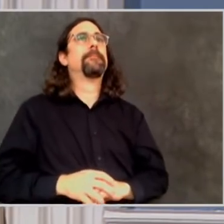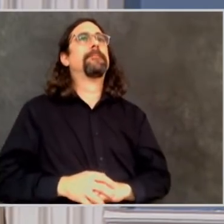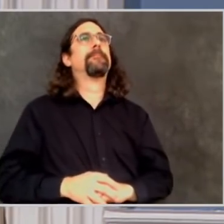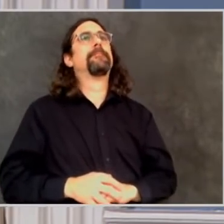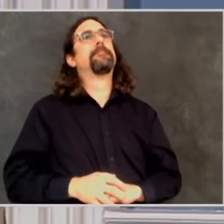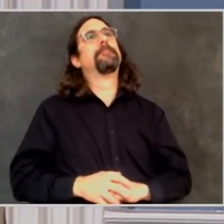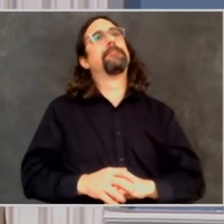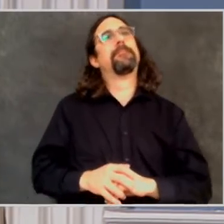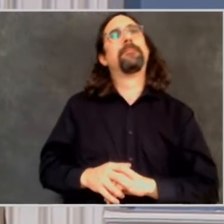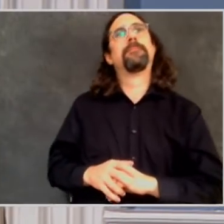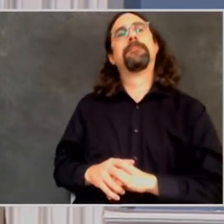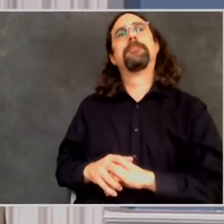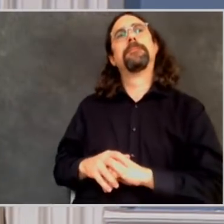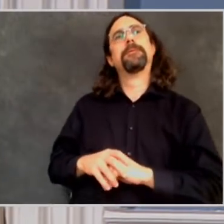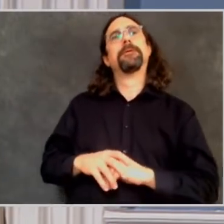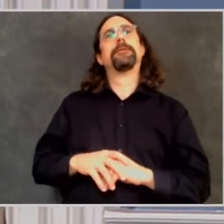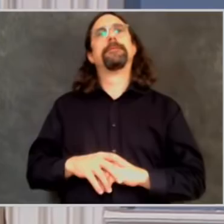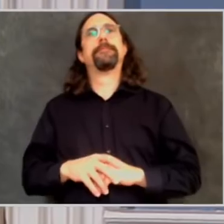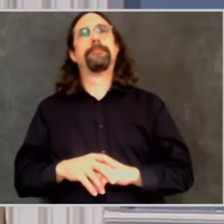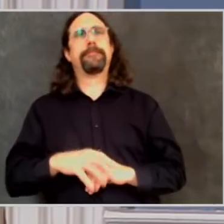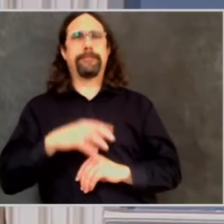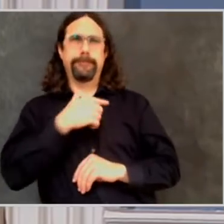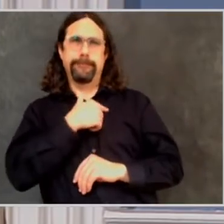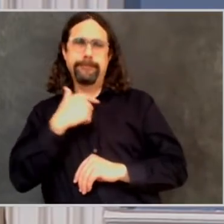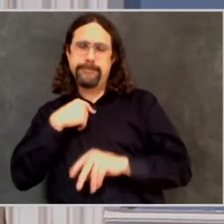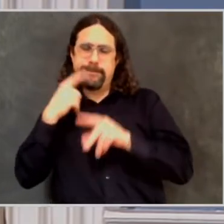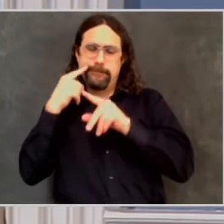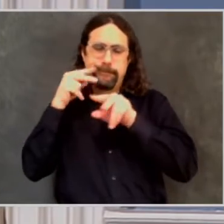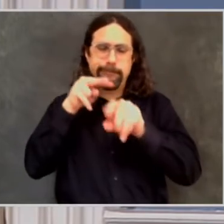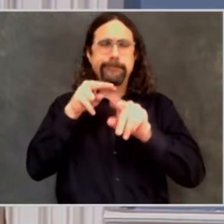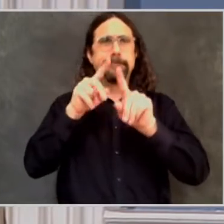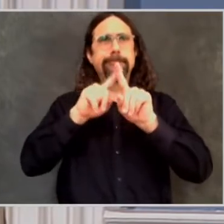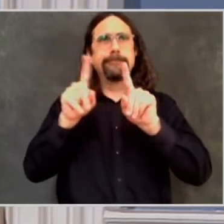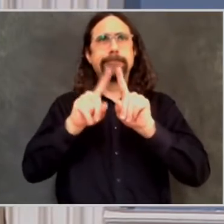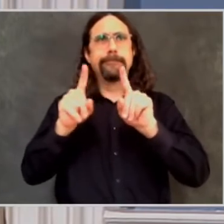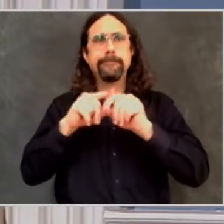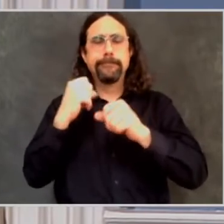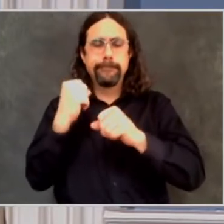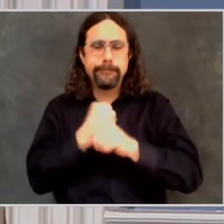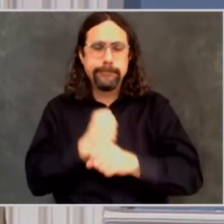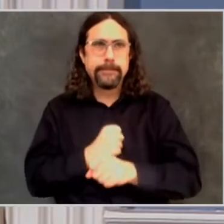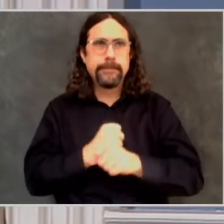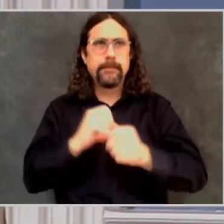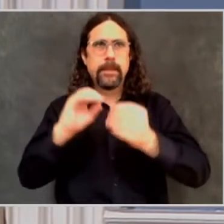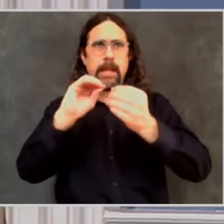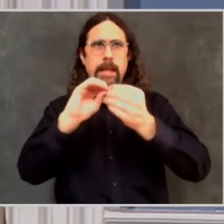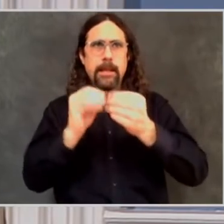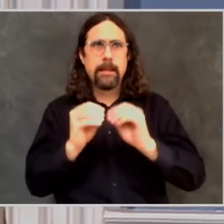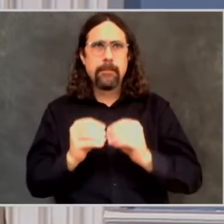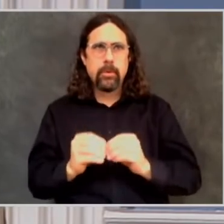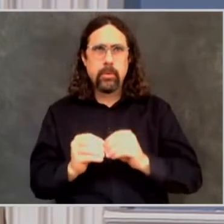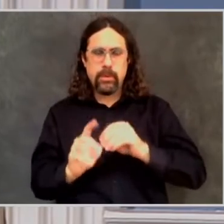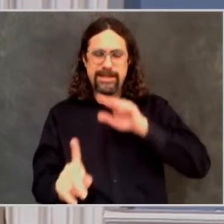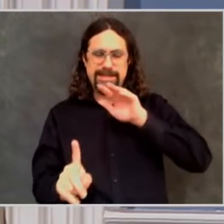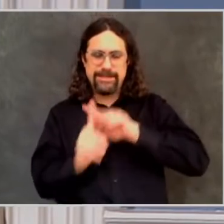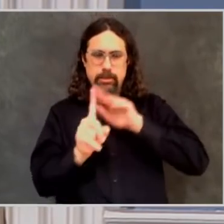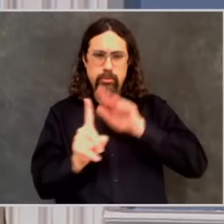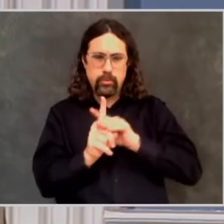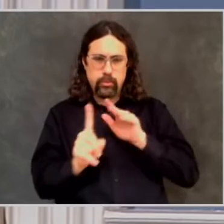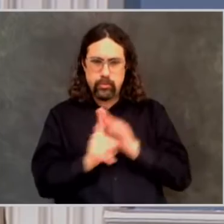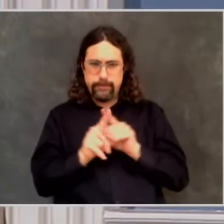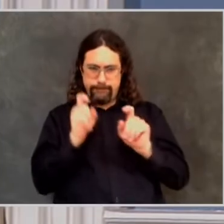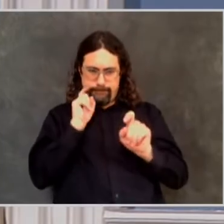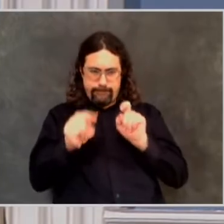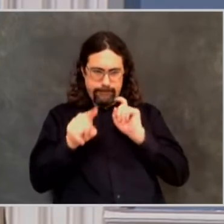response, the number of deaths of people who have passed because of COVID-19 documented